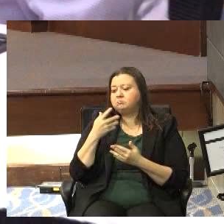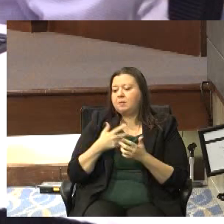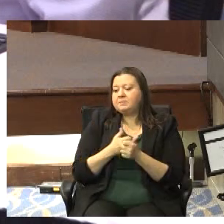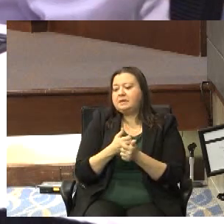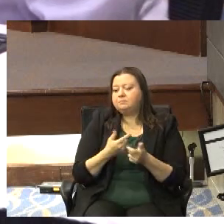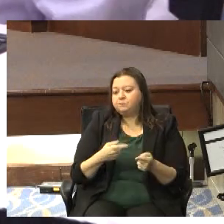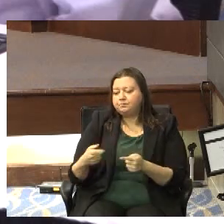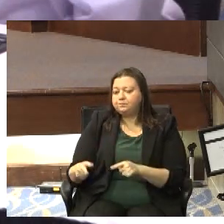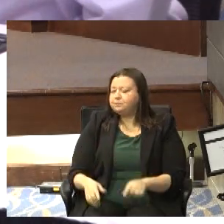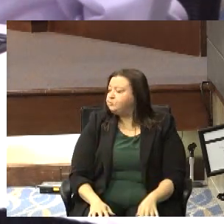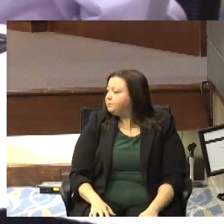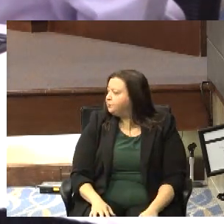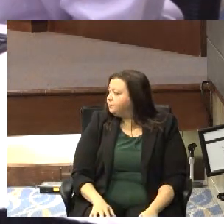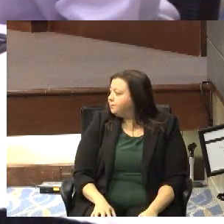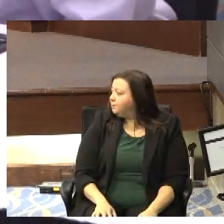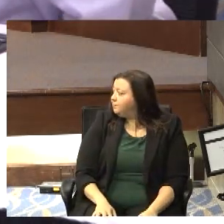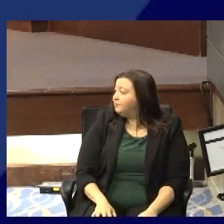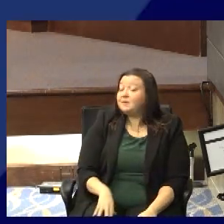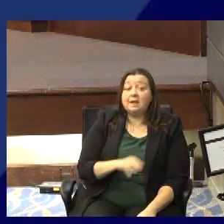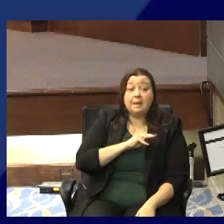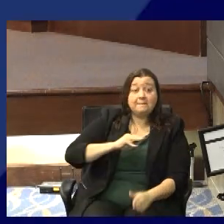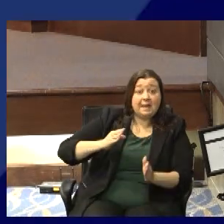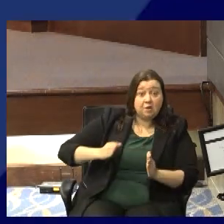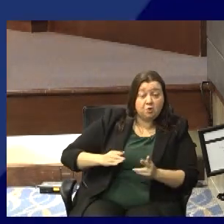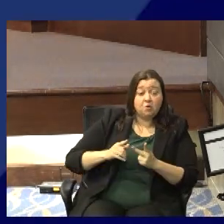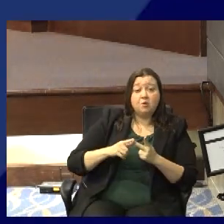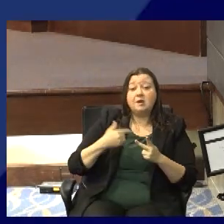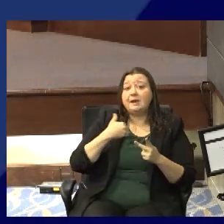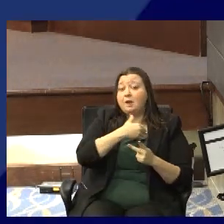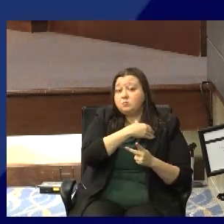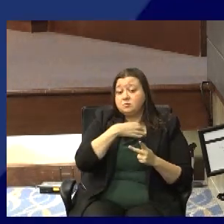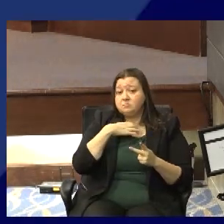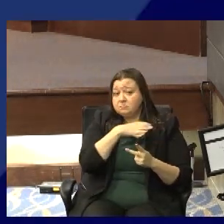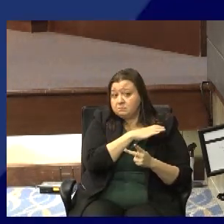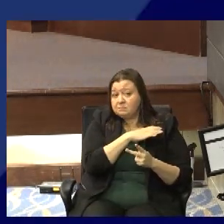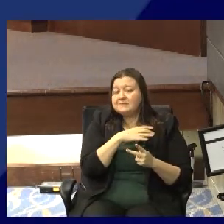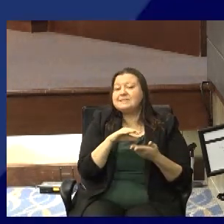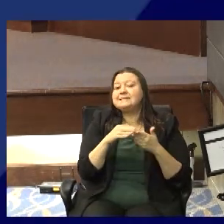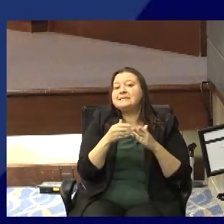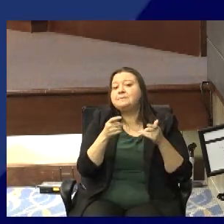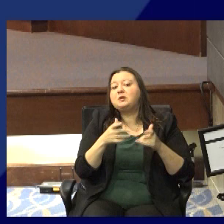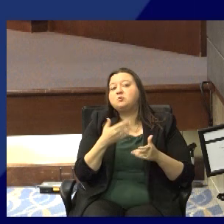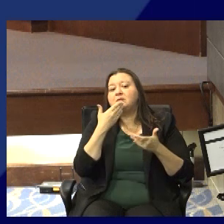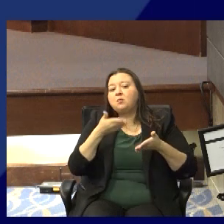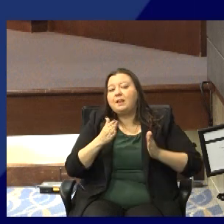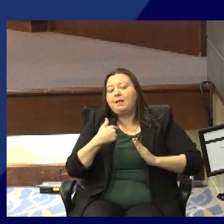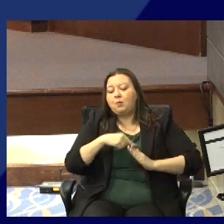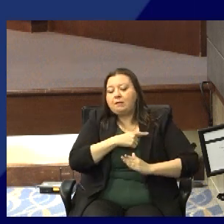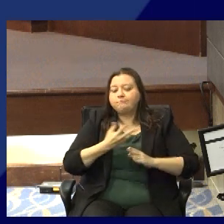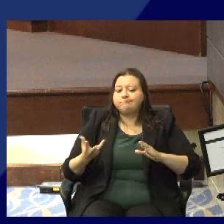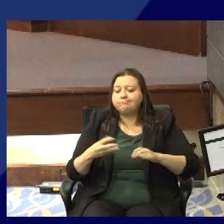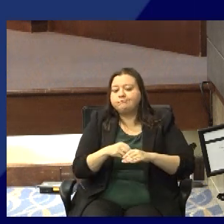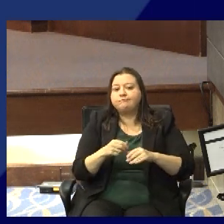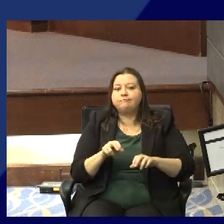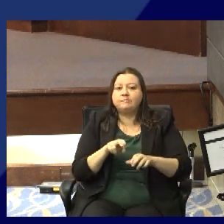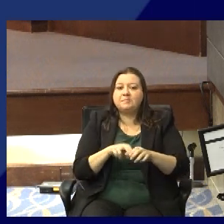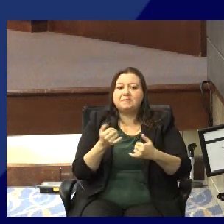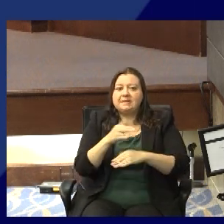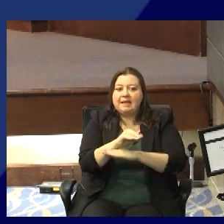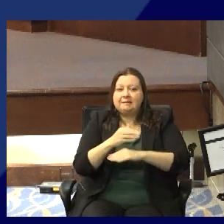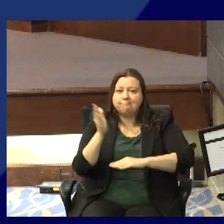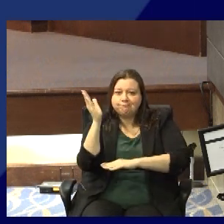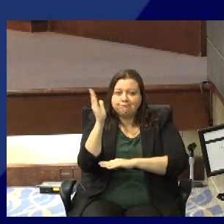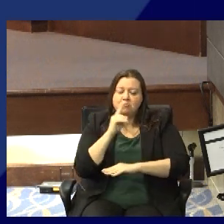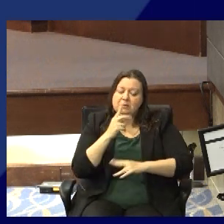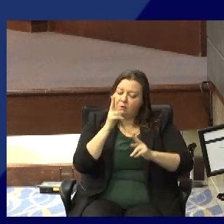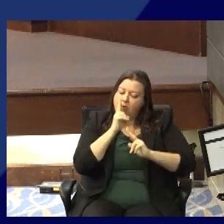project. Mayor, members of the council, city manager, thank you for allowing us to be here this evening. It's truly an honor